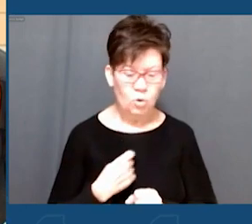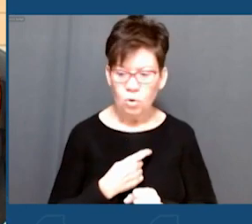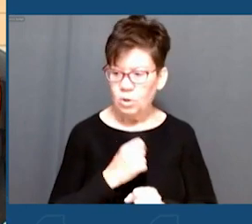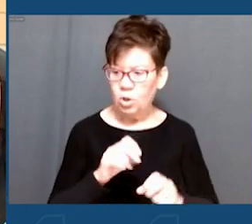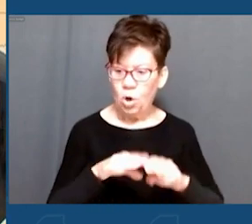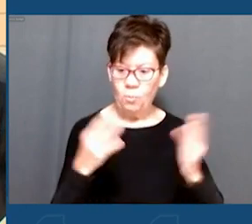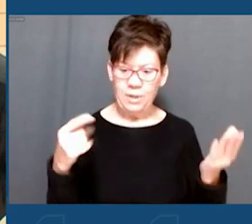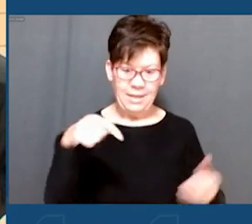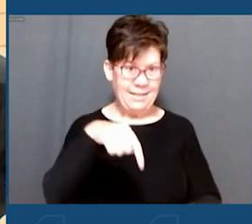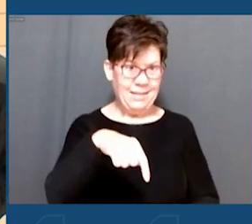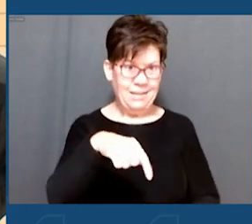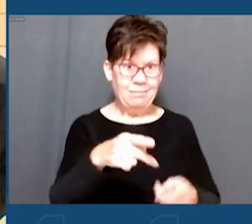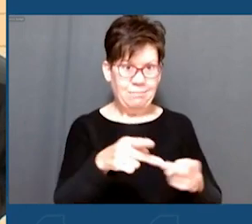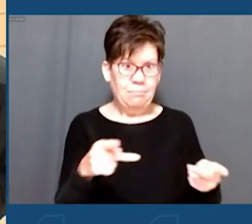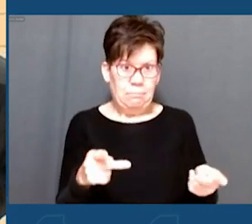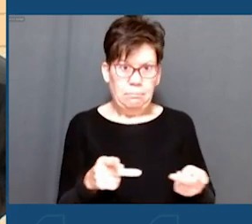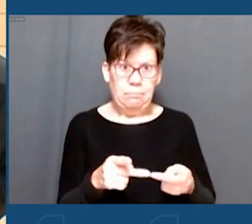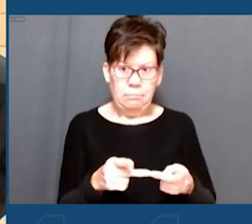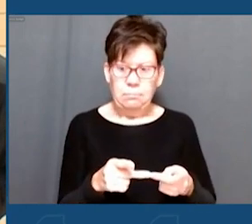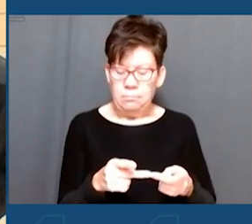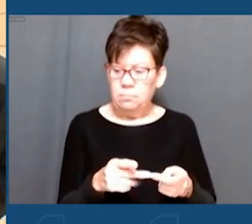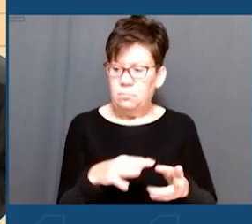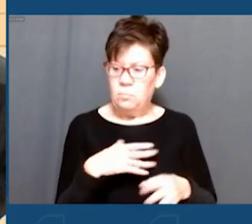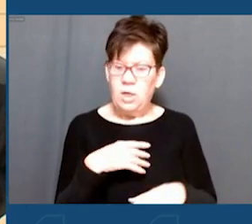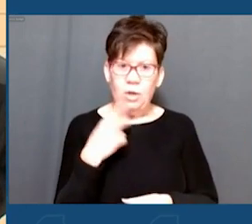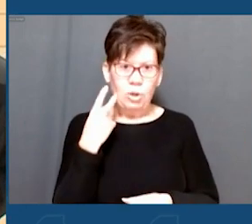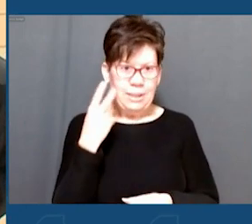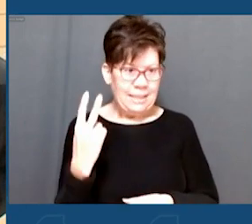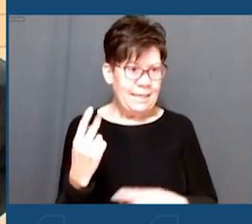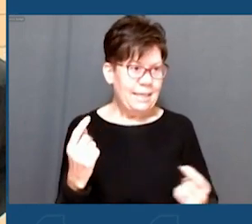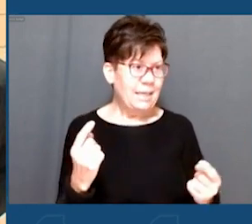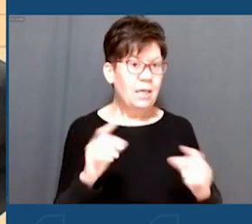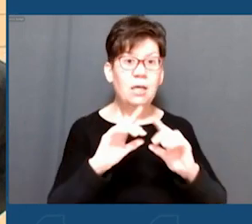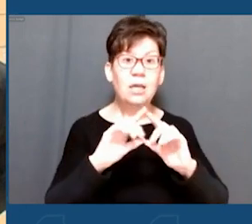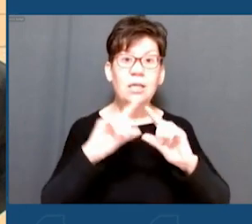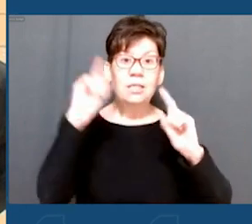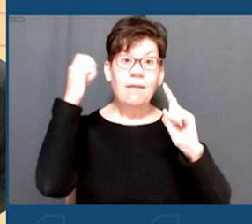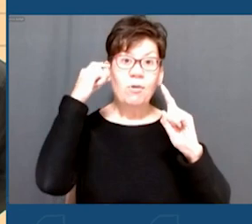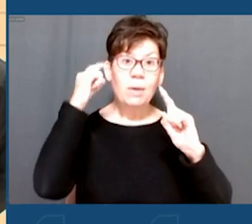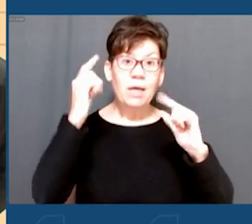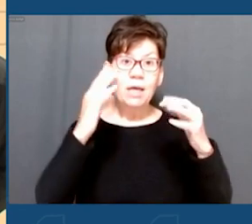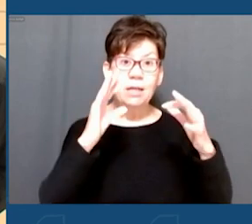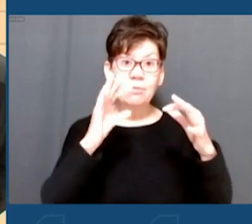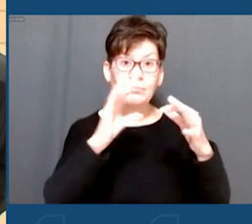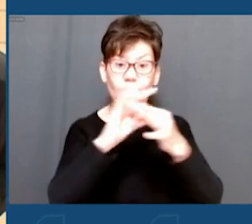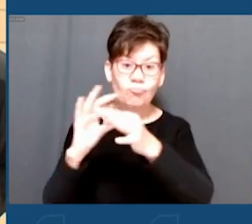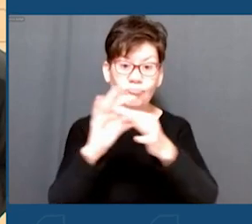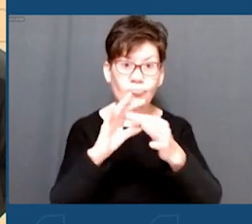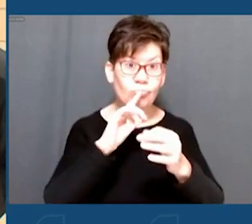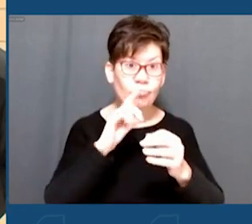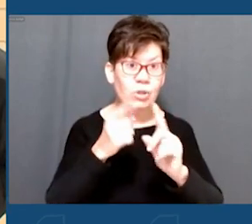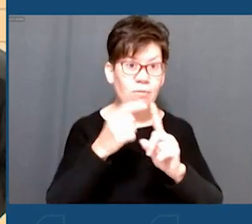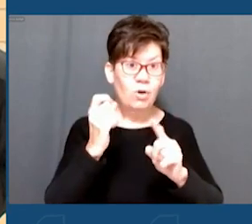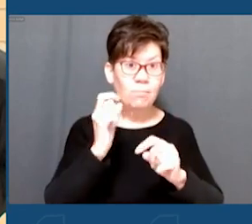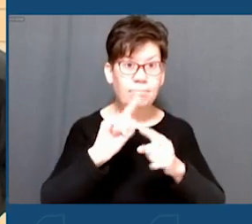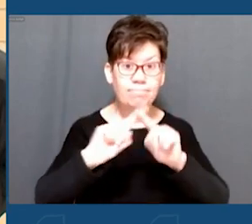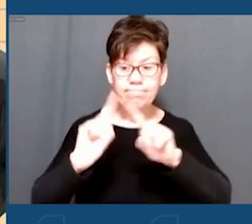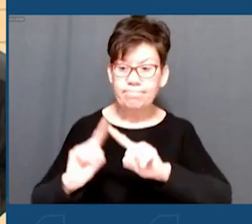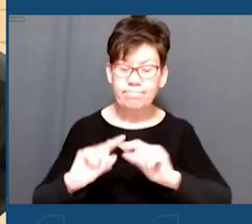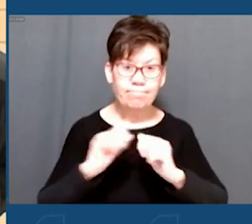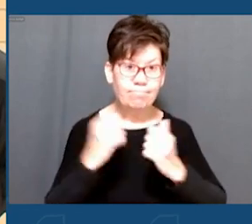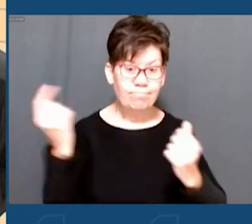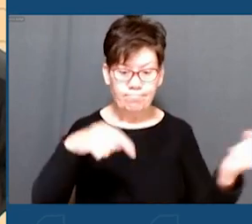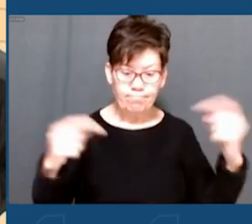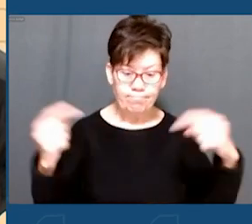and just seeing the cross level of government coordination. We showed how impactful we can be when we